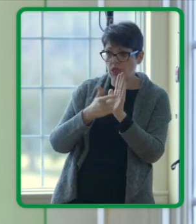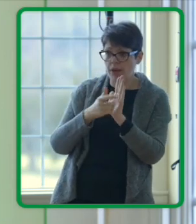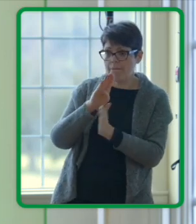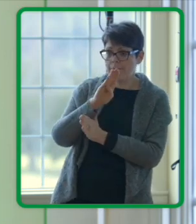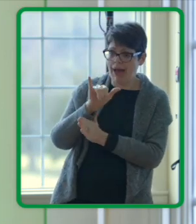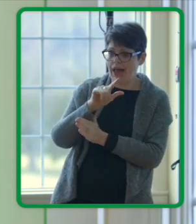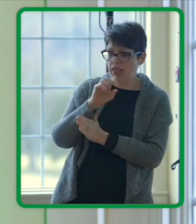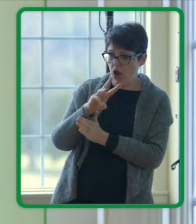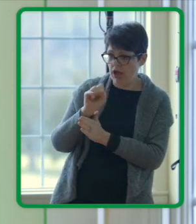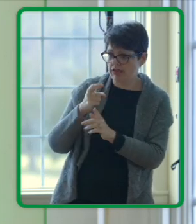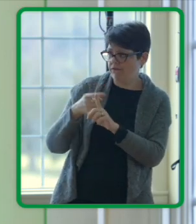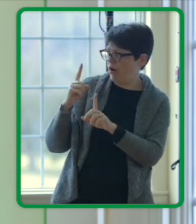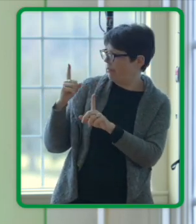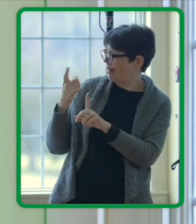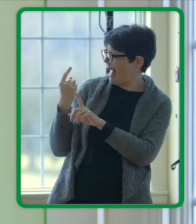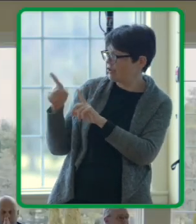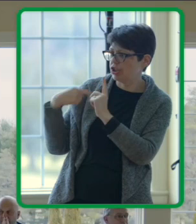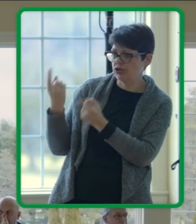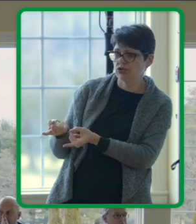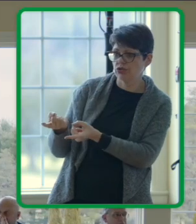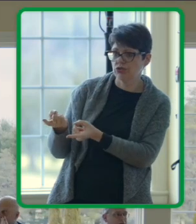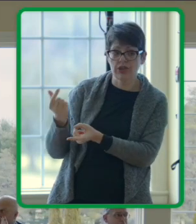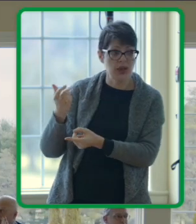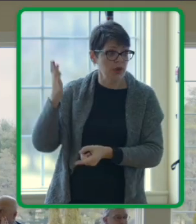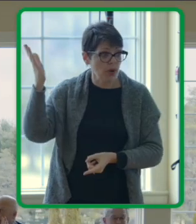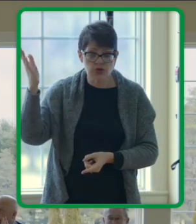last annual meeting. May I have a motion?